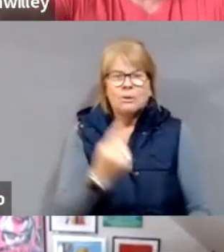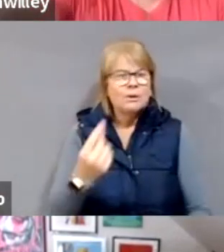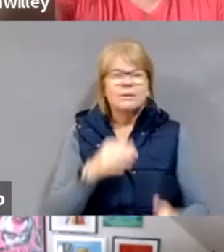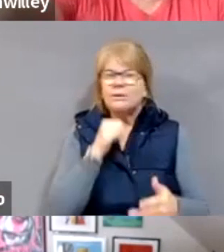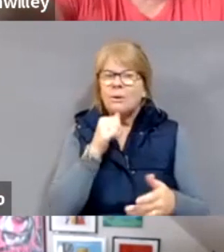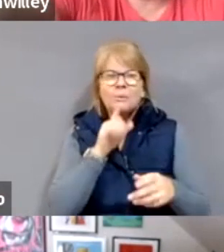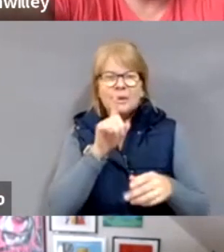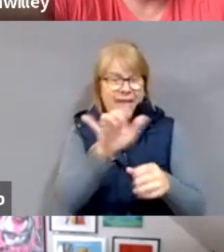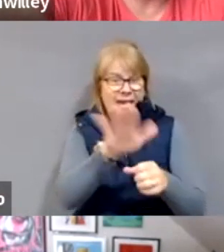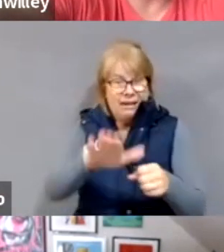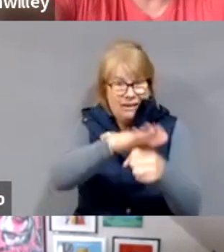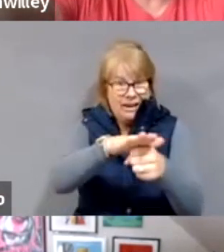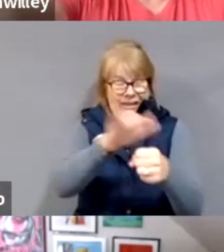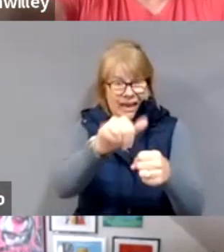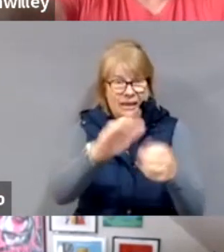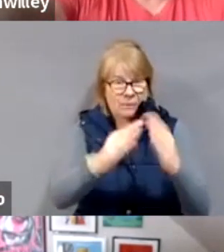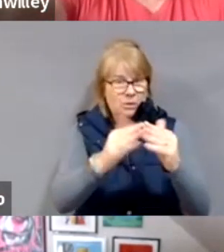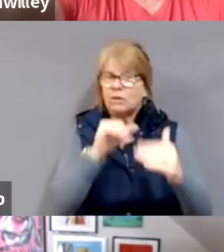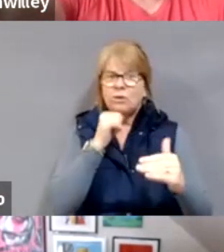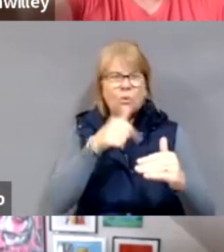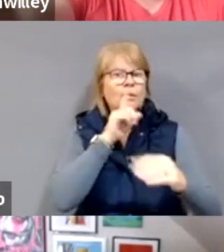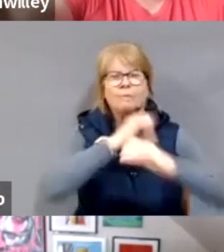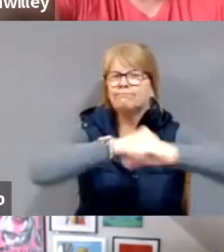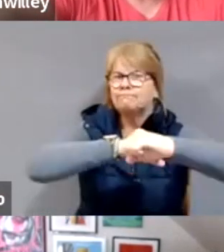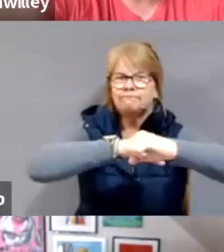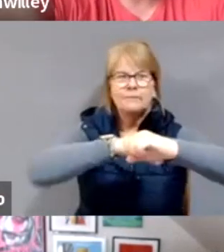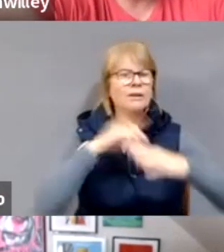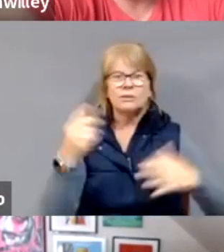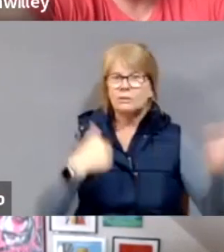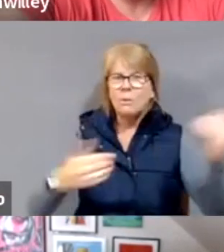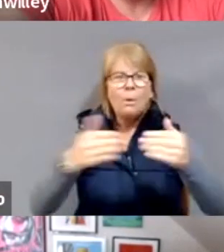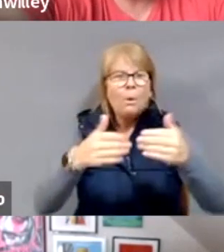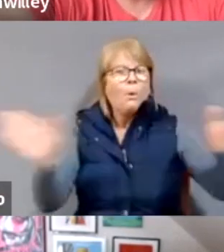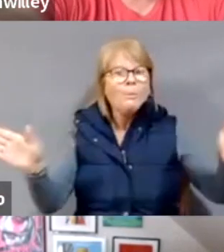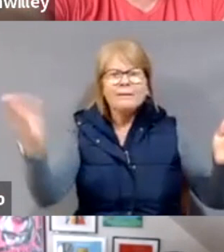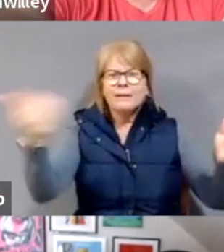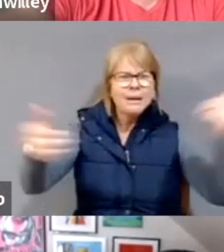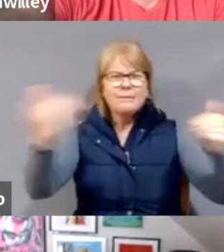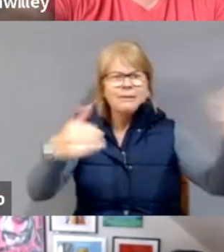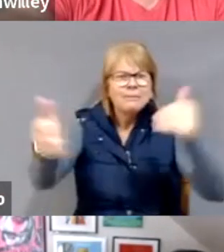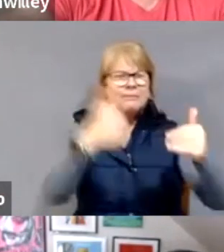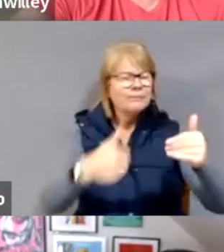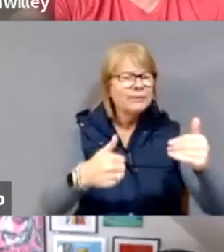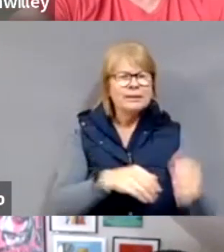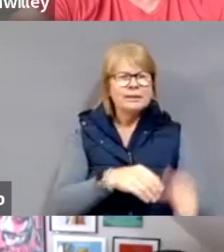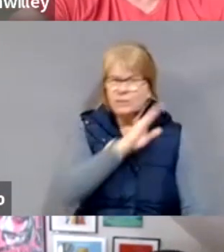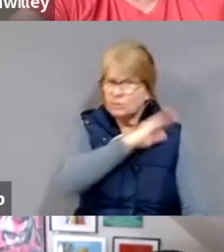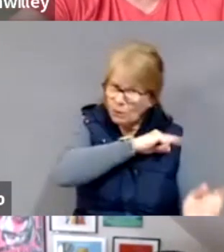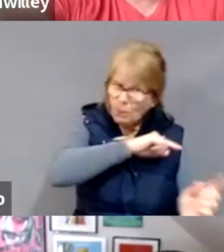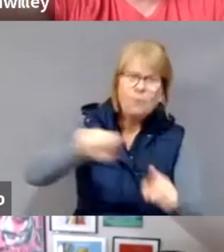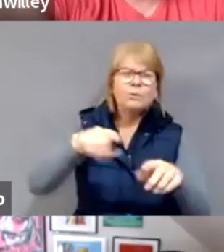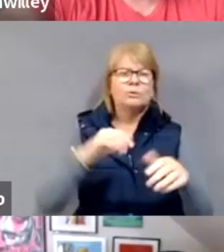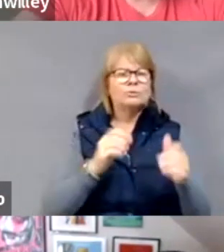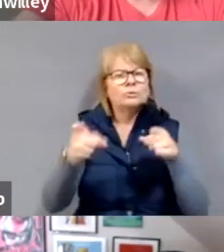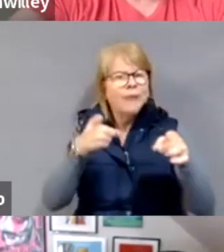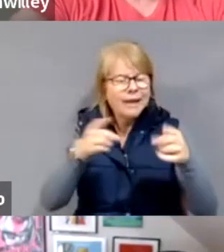gatekeeping in that community. That it is always trying to bring more people in and give them opportunities to direct, to be on stage.